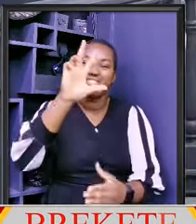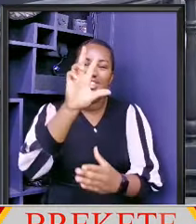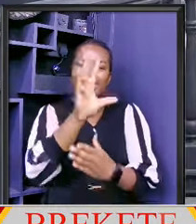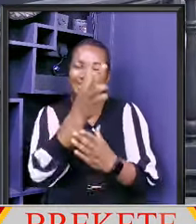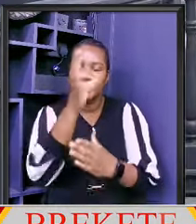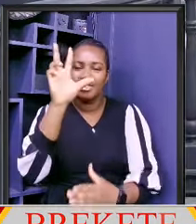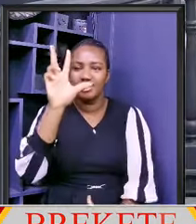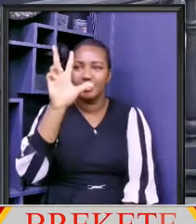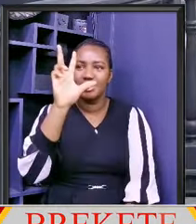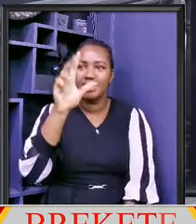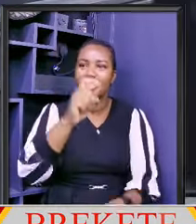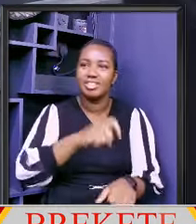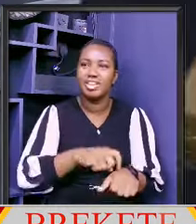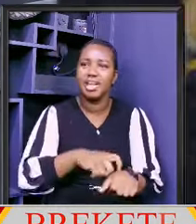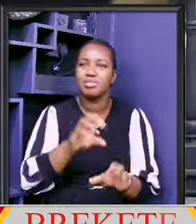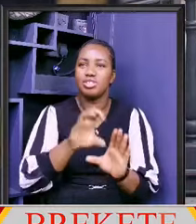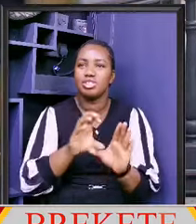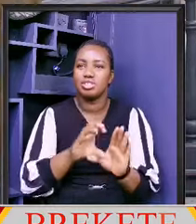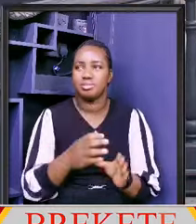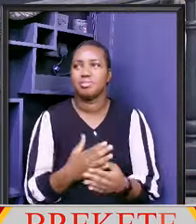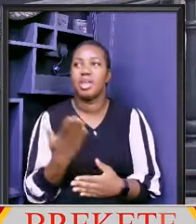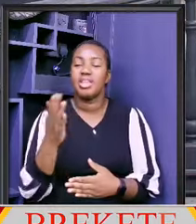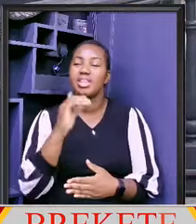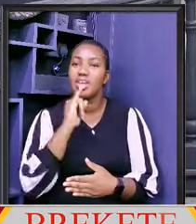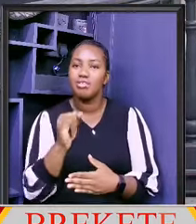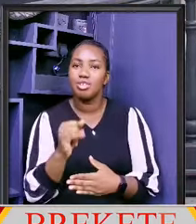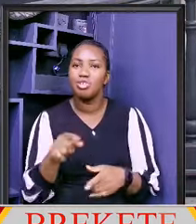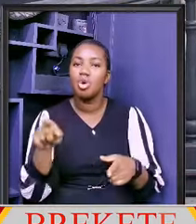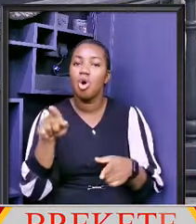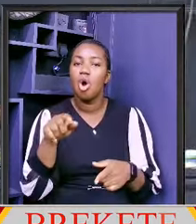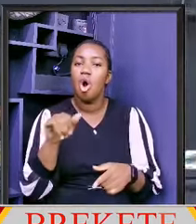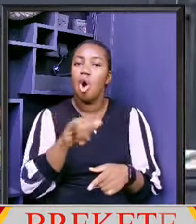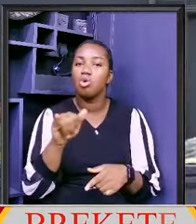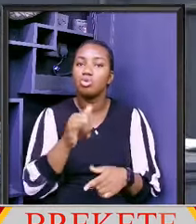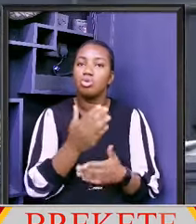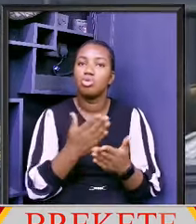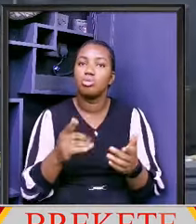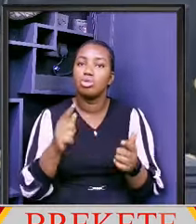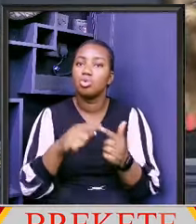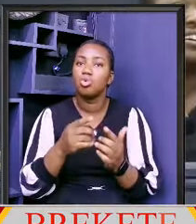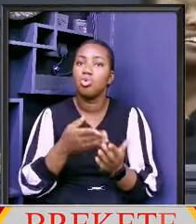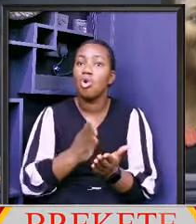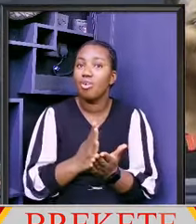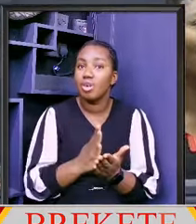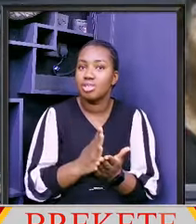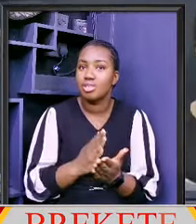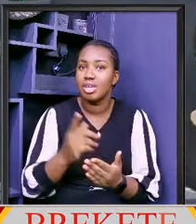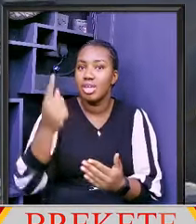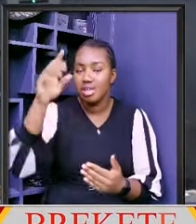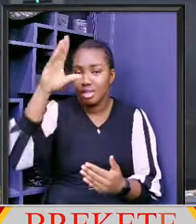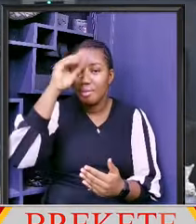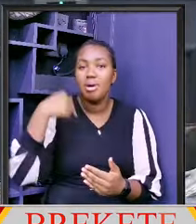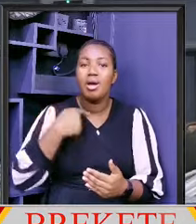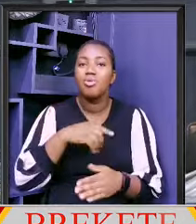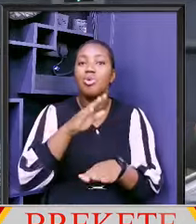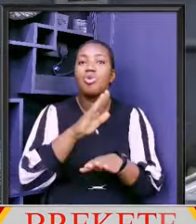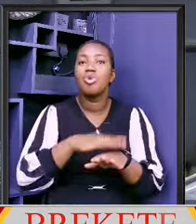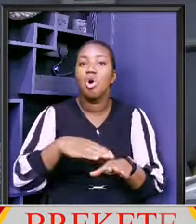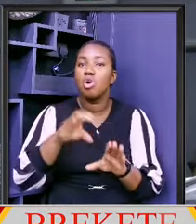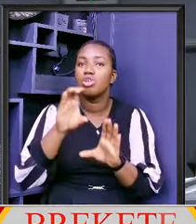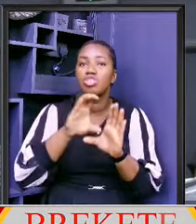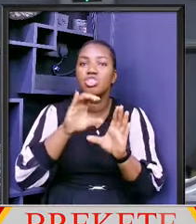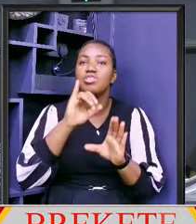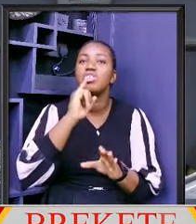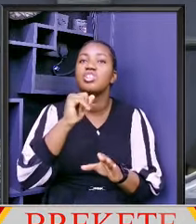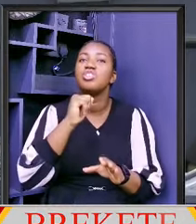Okay. And there is also something to correct. The man where we they call chief, no be chief.